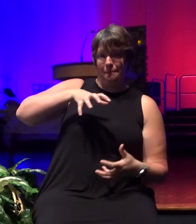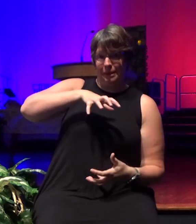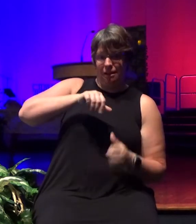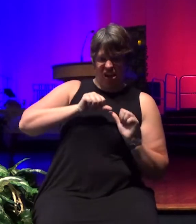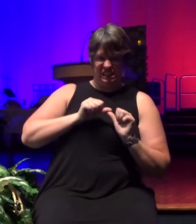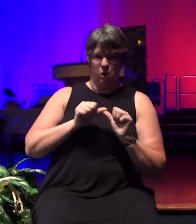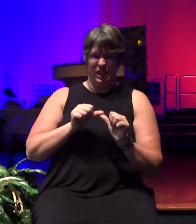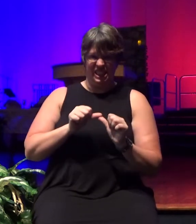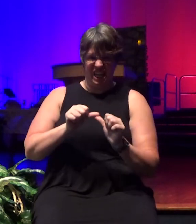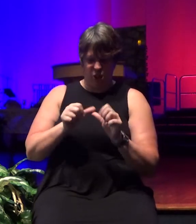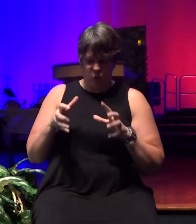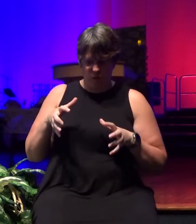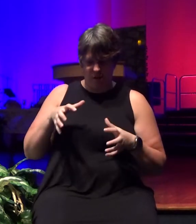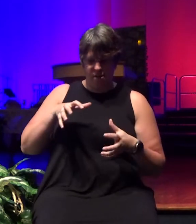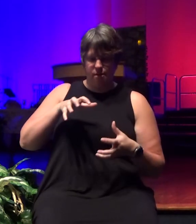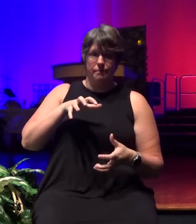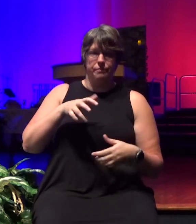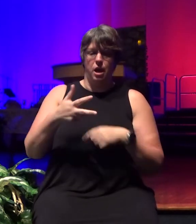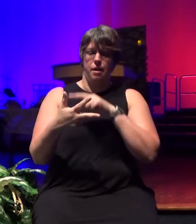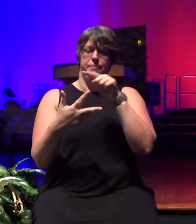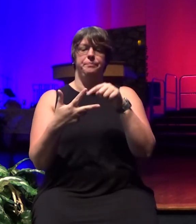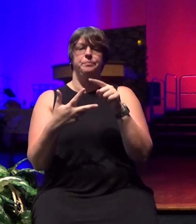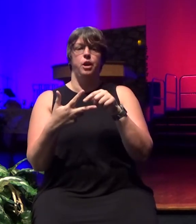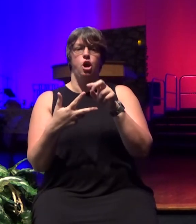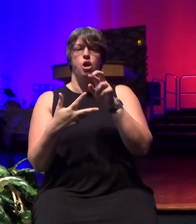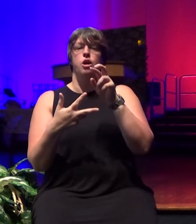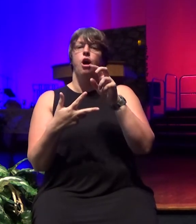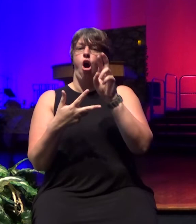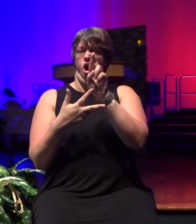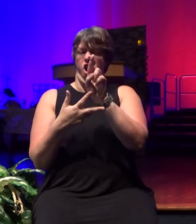may that just allow us to soar. And as